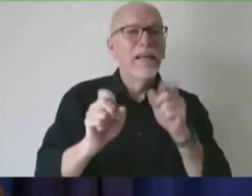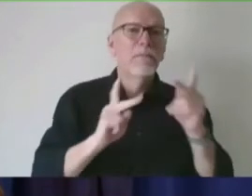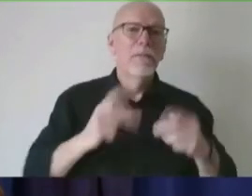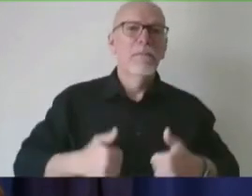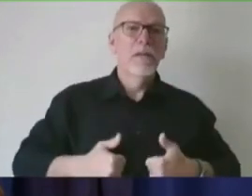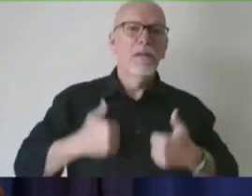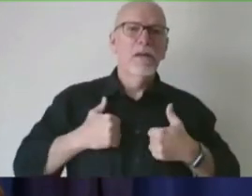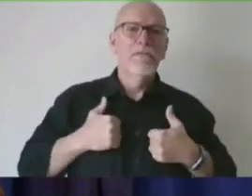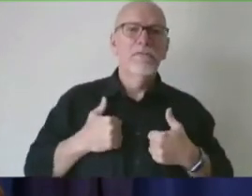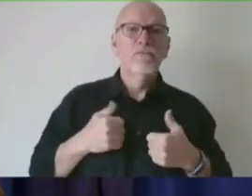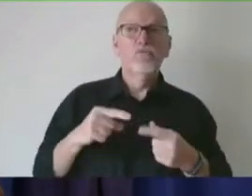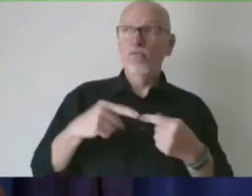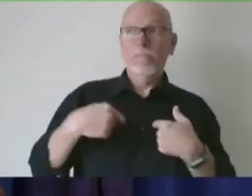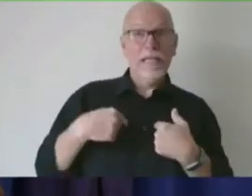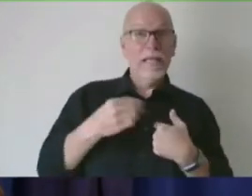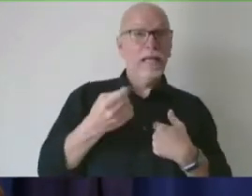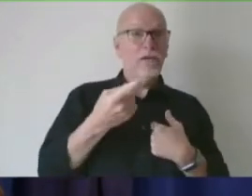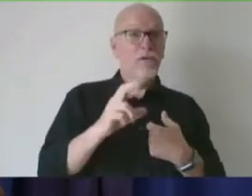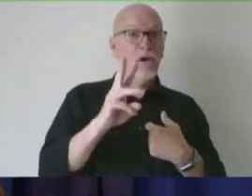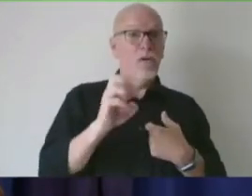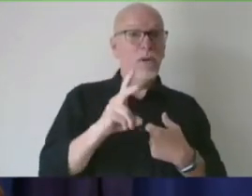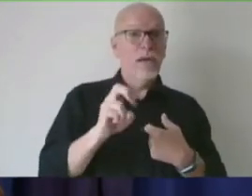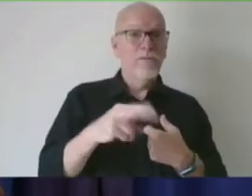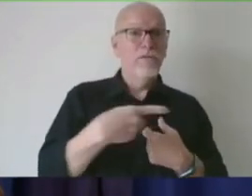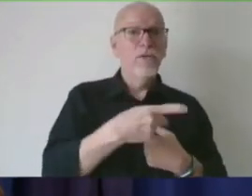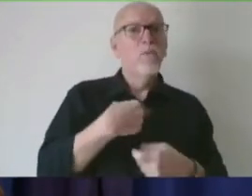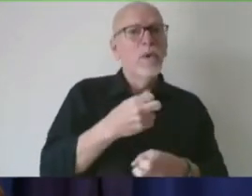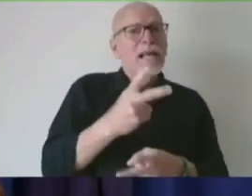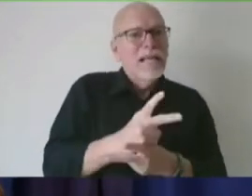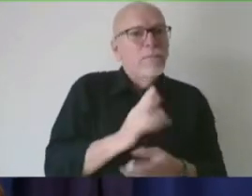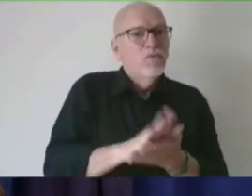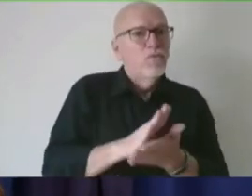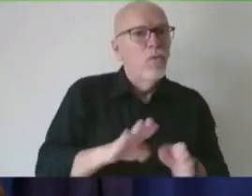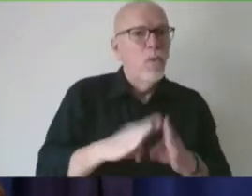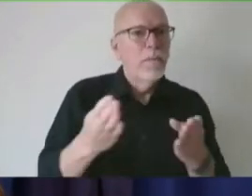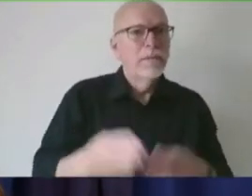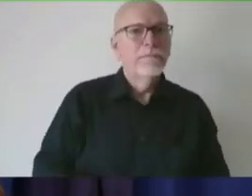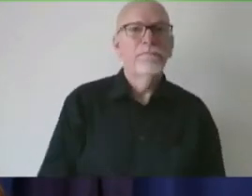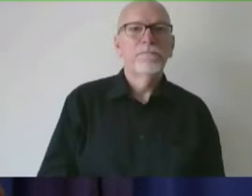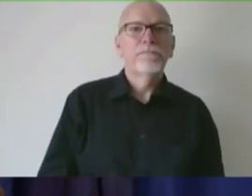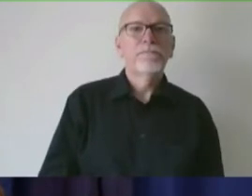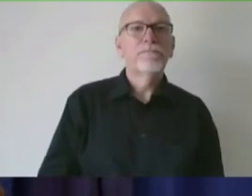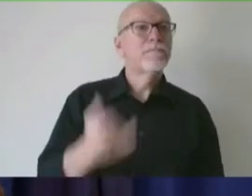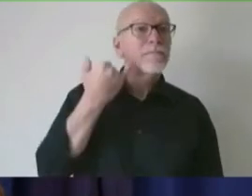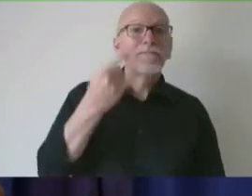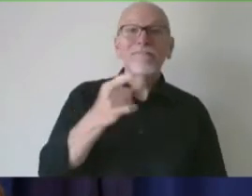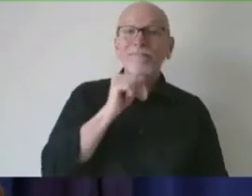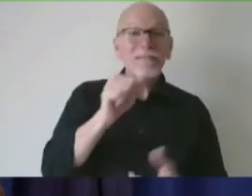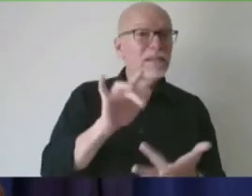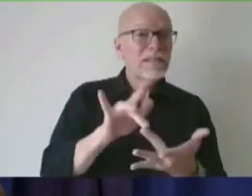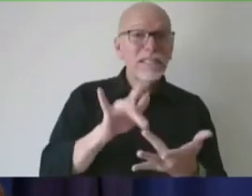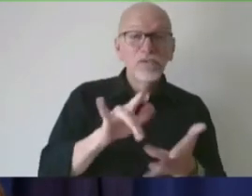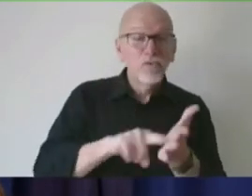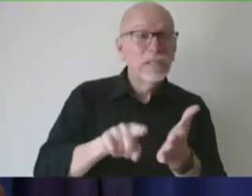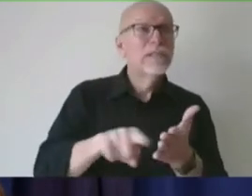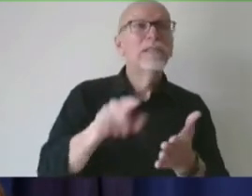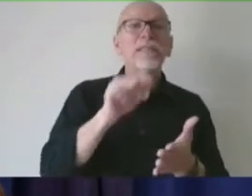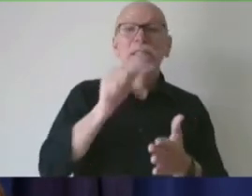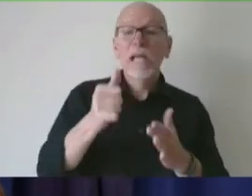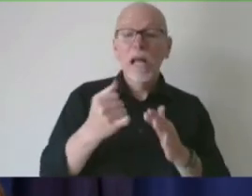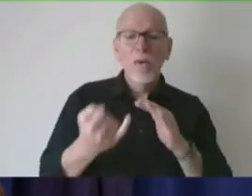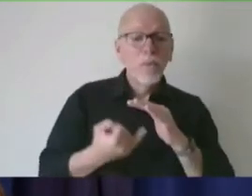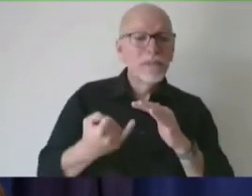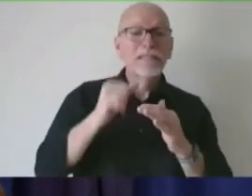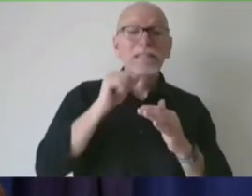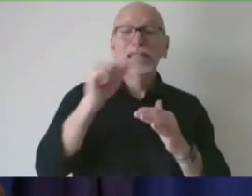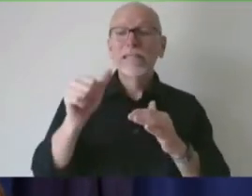in my mind, and Dr. Weaver's mind, to keep our schools open. Failure to contact trace or quarantine and isolate those who